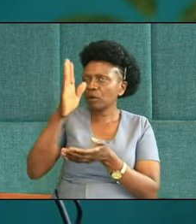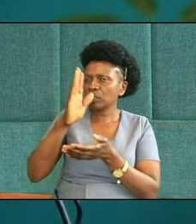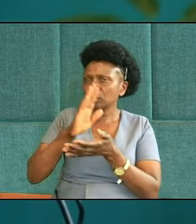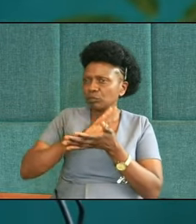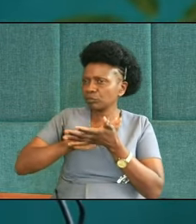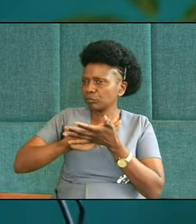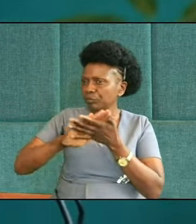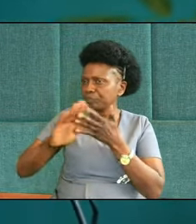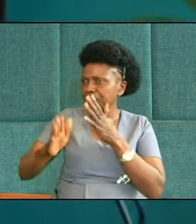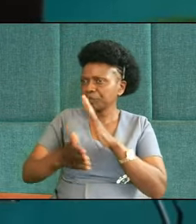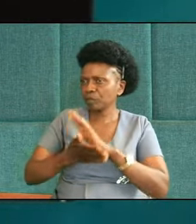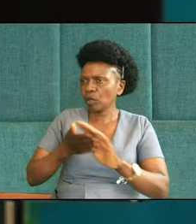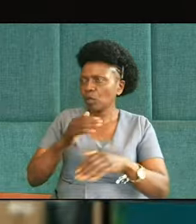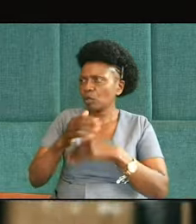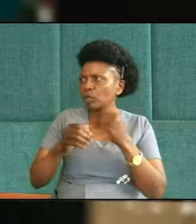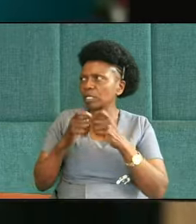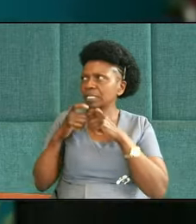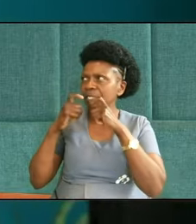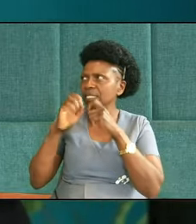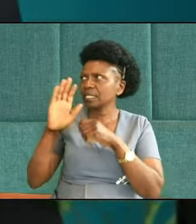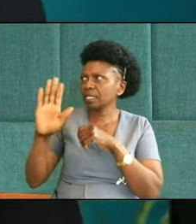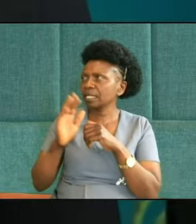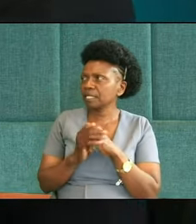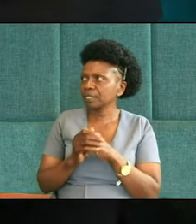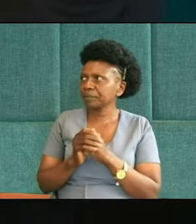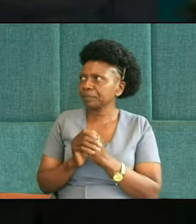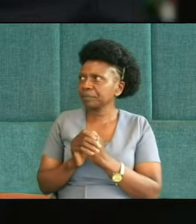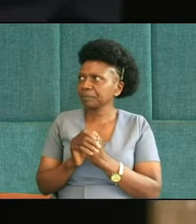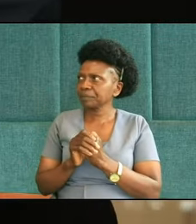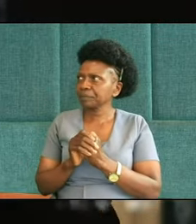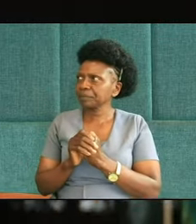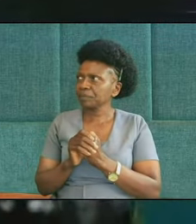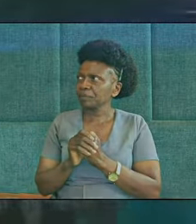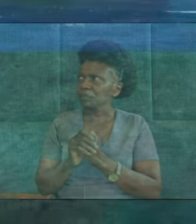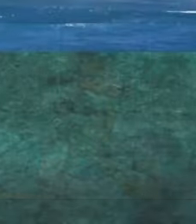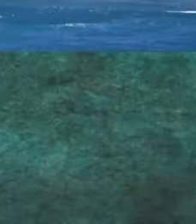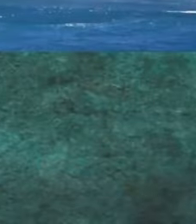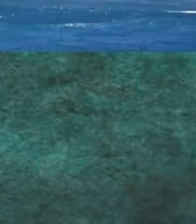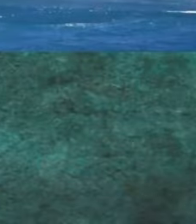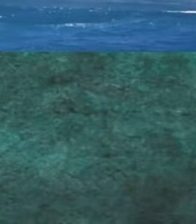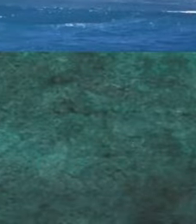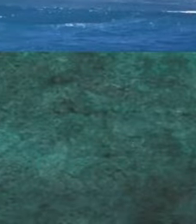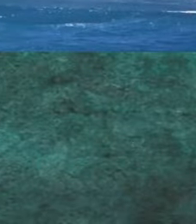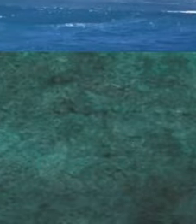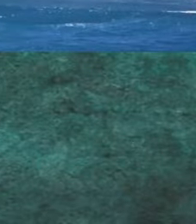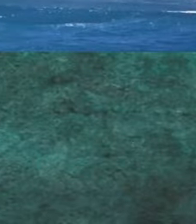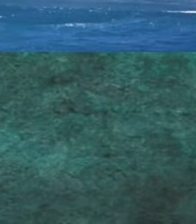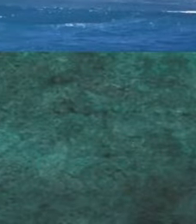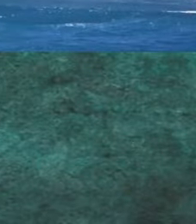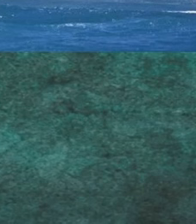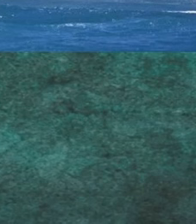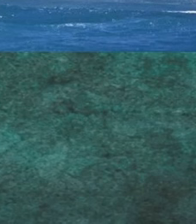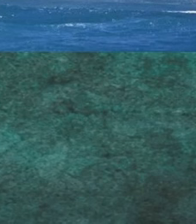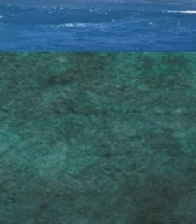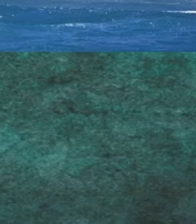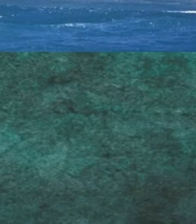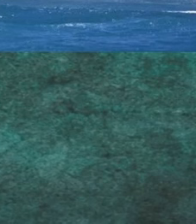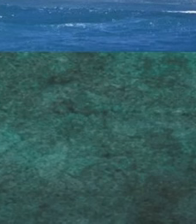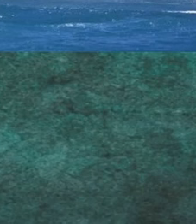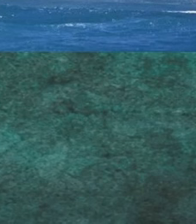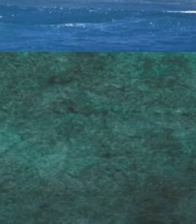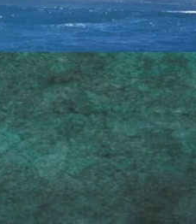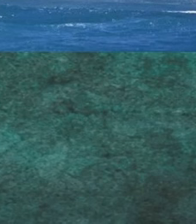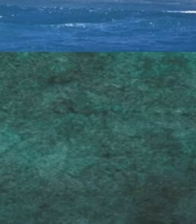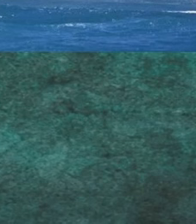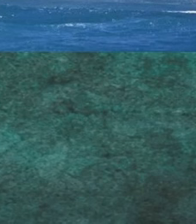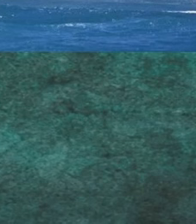of Judah, in fact, Micah 7, verse 19 says it this way, you will cast all our sins, where? Into